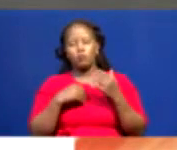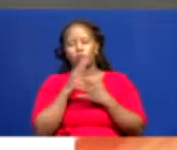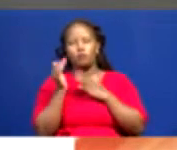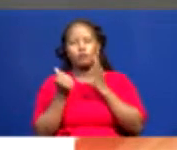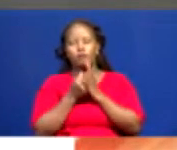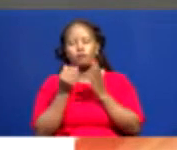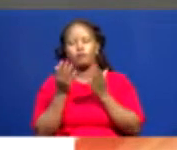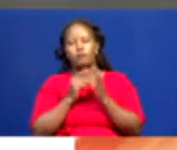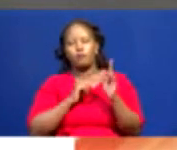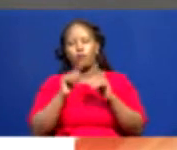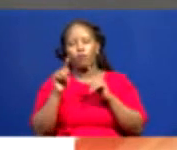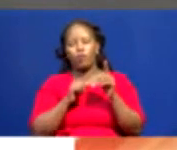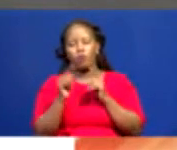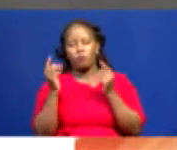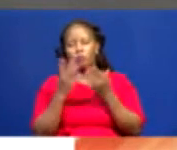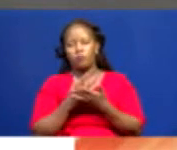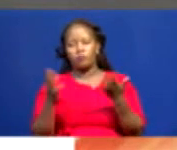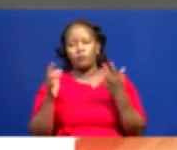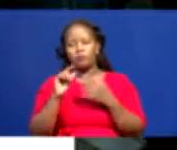tourism products in the region.